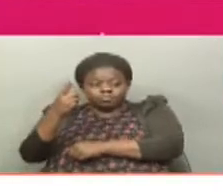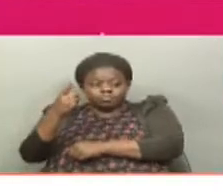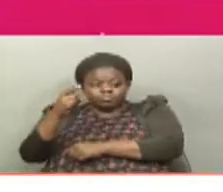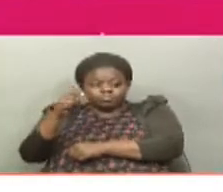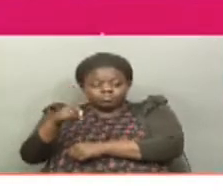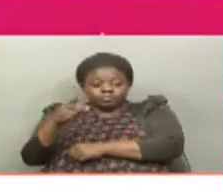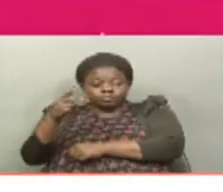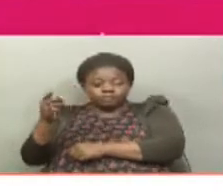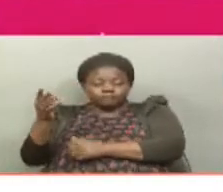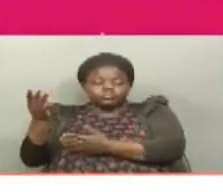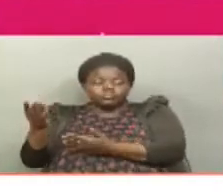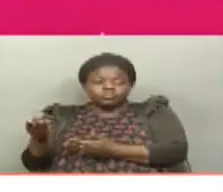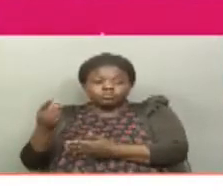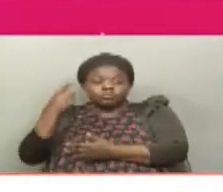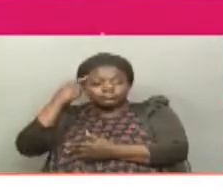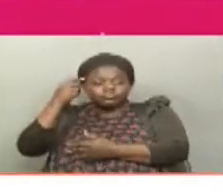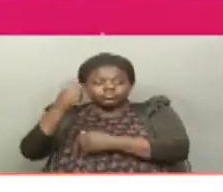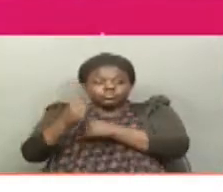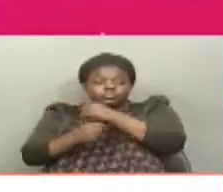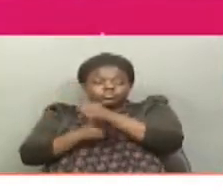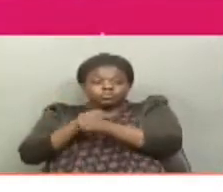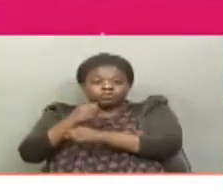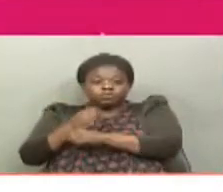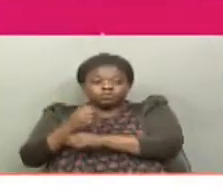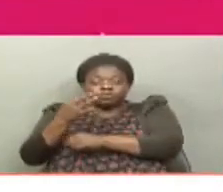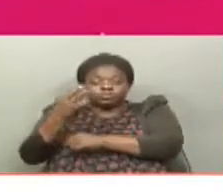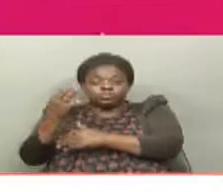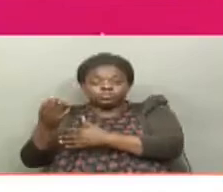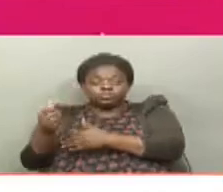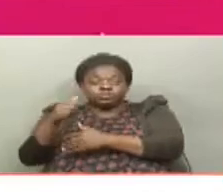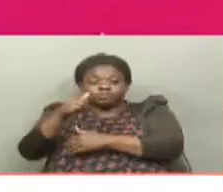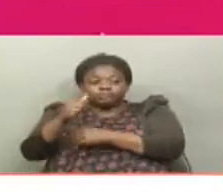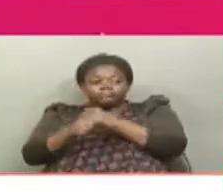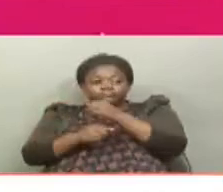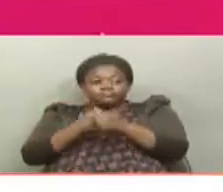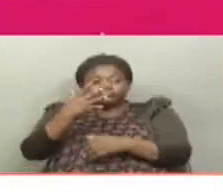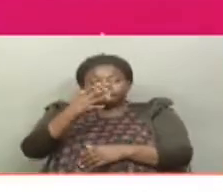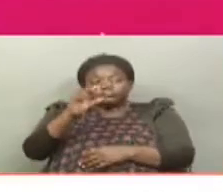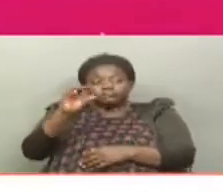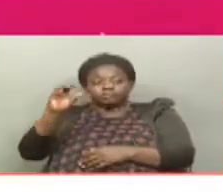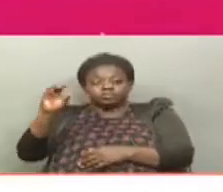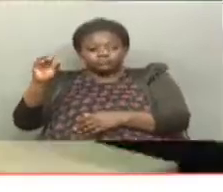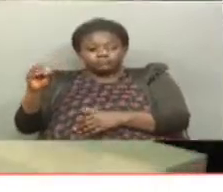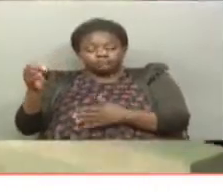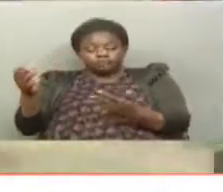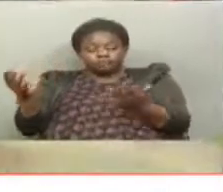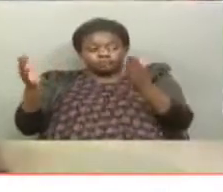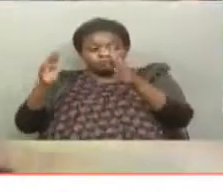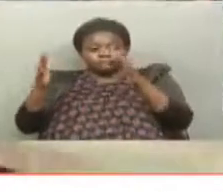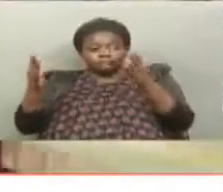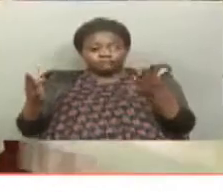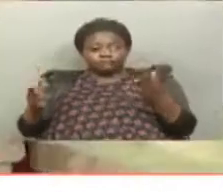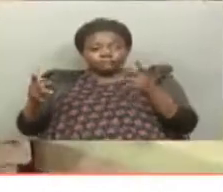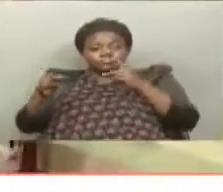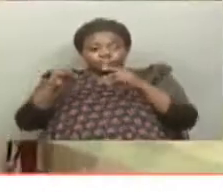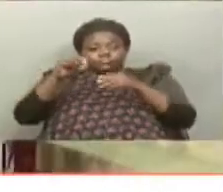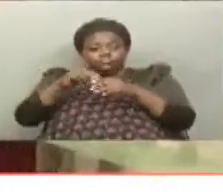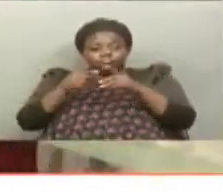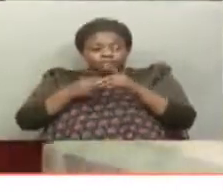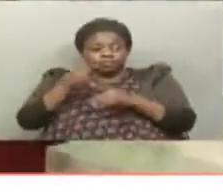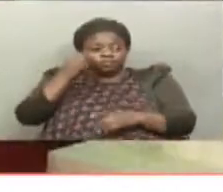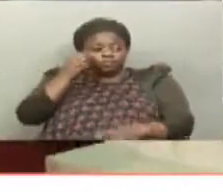emiaka esatu. Bulimuaka Express FC ya funobu kade bitano ngo mkolo guwade kusena hotel mkampala.